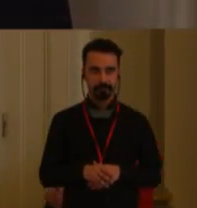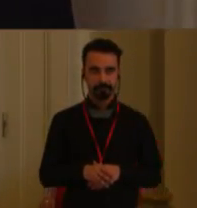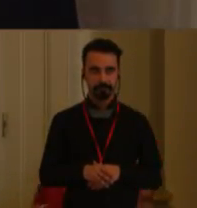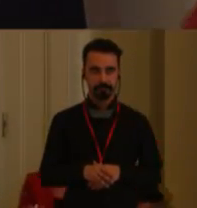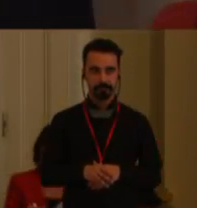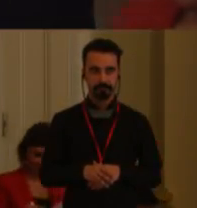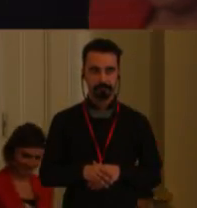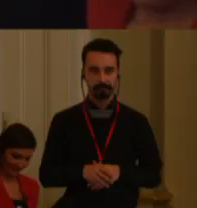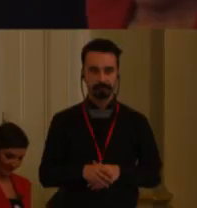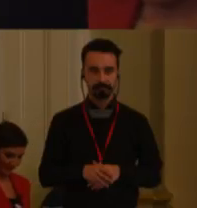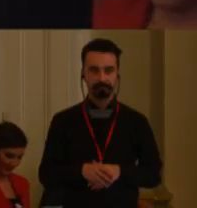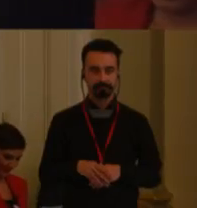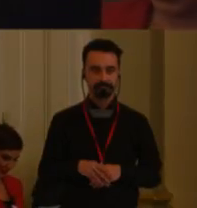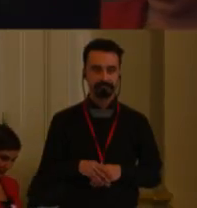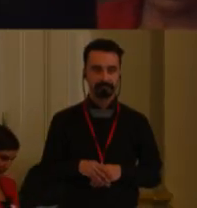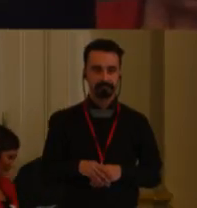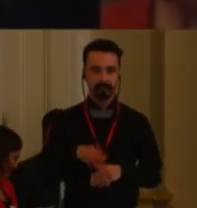Hoş geldiniz. Welcome.